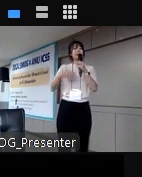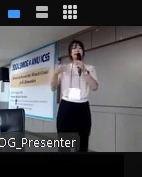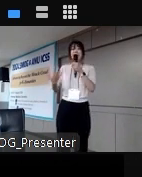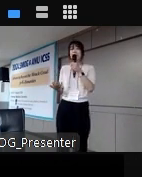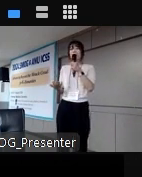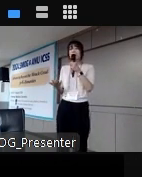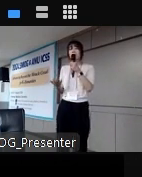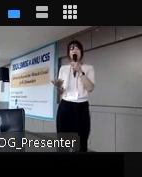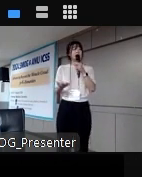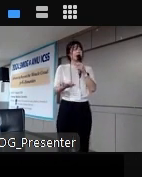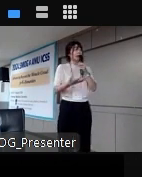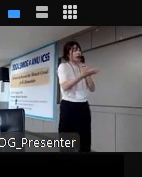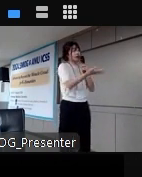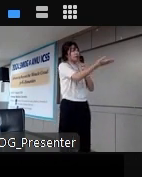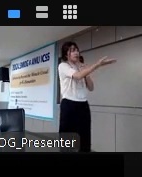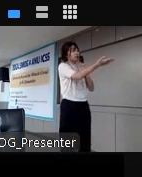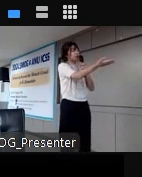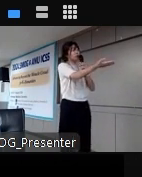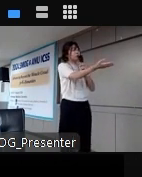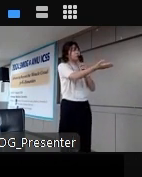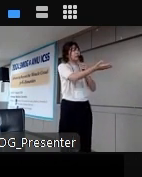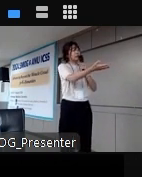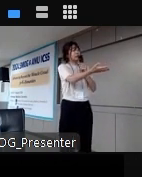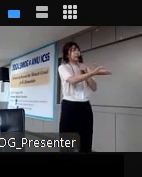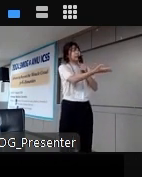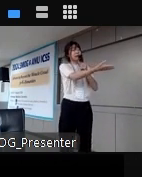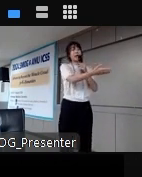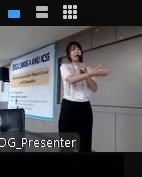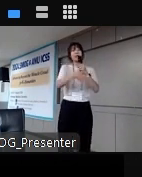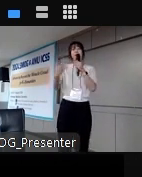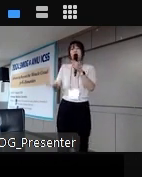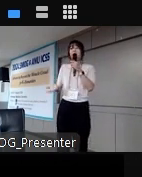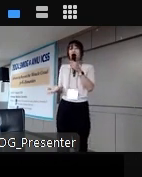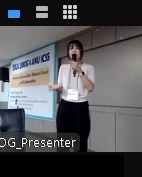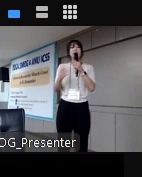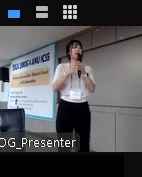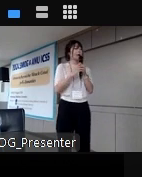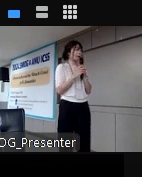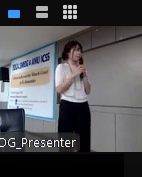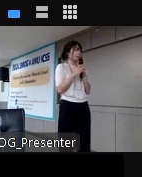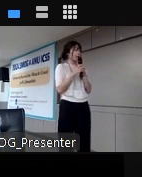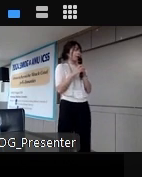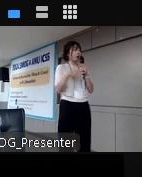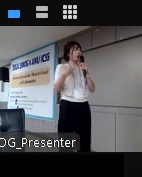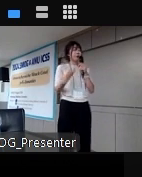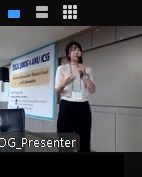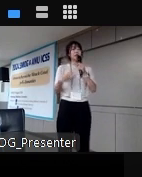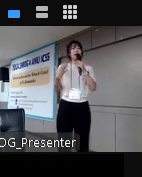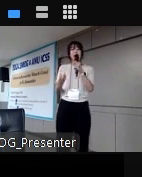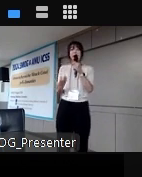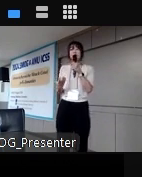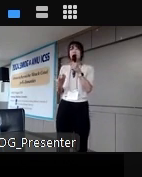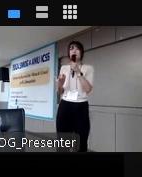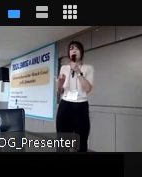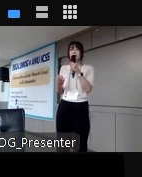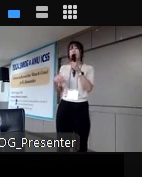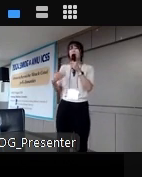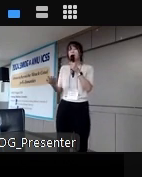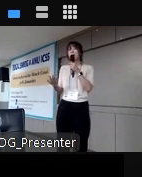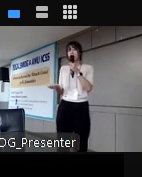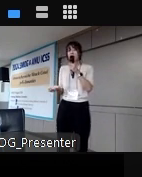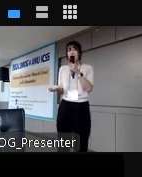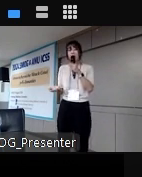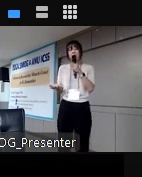about syntactic agreement, the modal we should be using isn't can, but must. All verbs, all instances of verbs